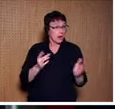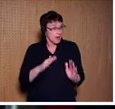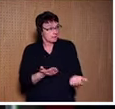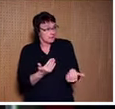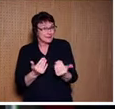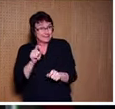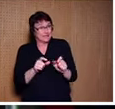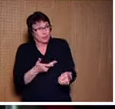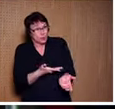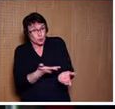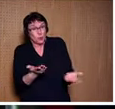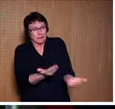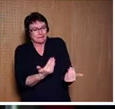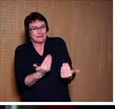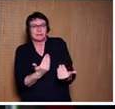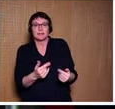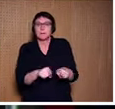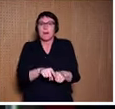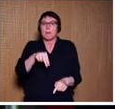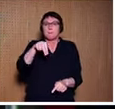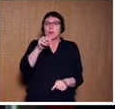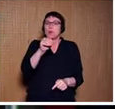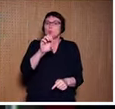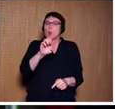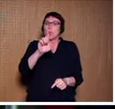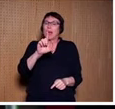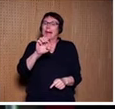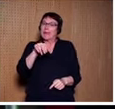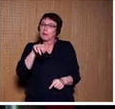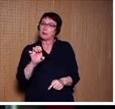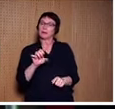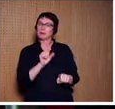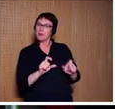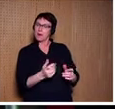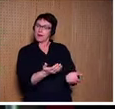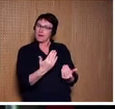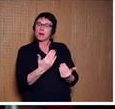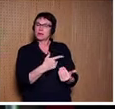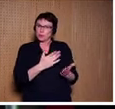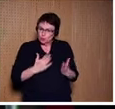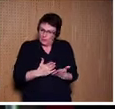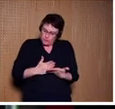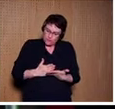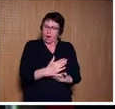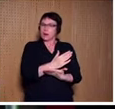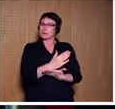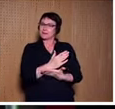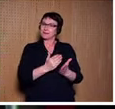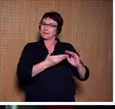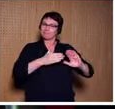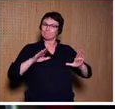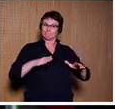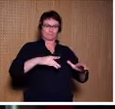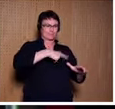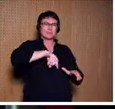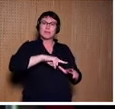and rights-based organizations like Nolin, and we need to bring together the bilateral agencies which